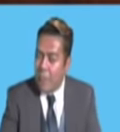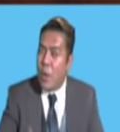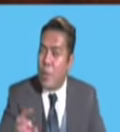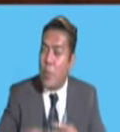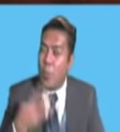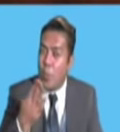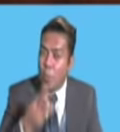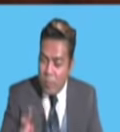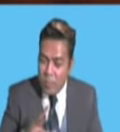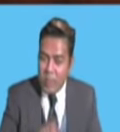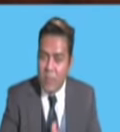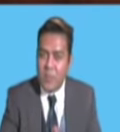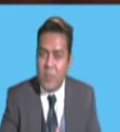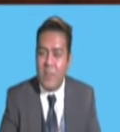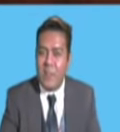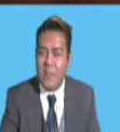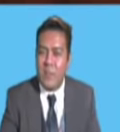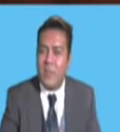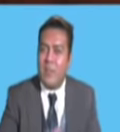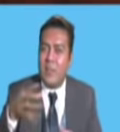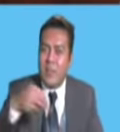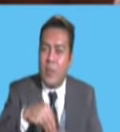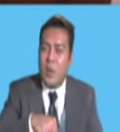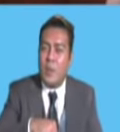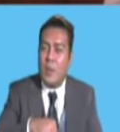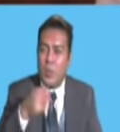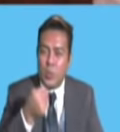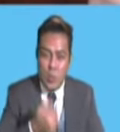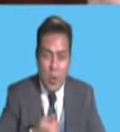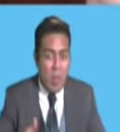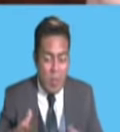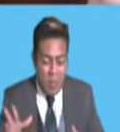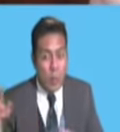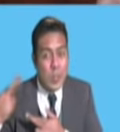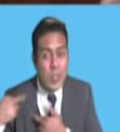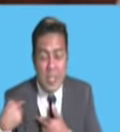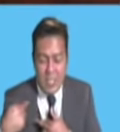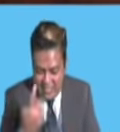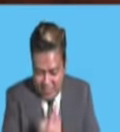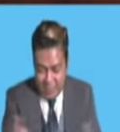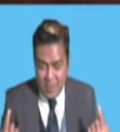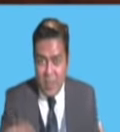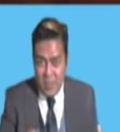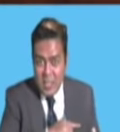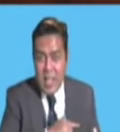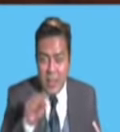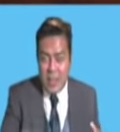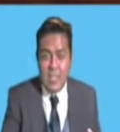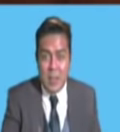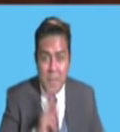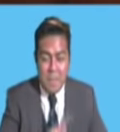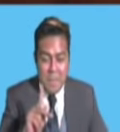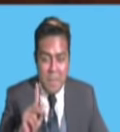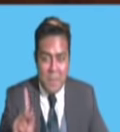word, Honourable Speaker, sir, being the common good. The onus is on each of us in this august Parliament to ensure